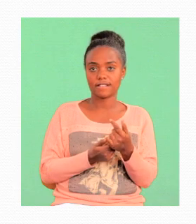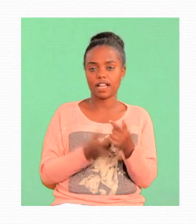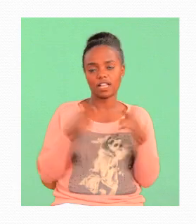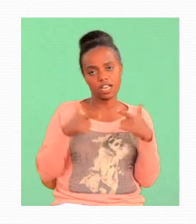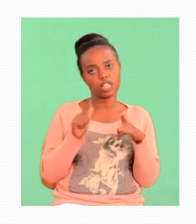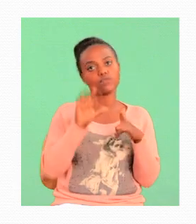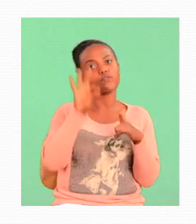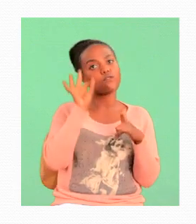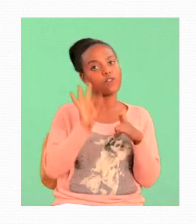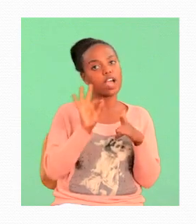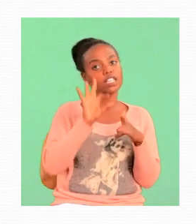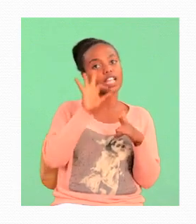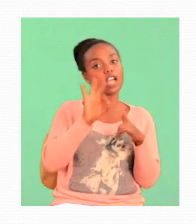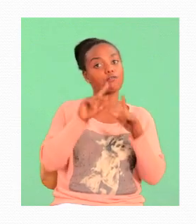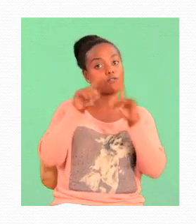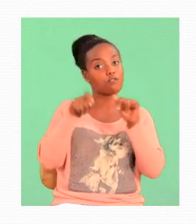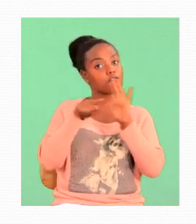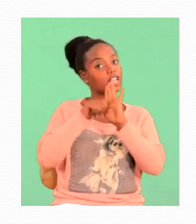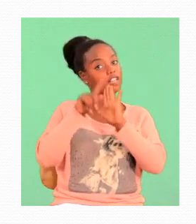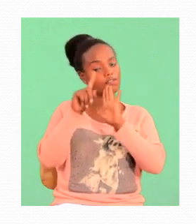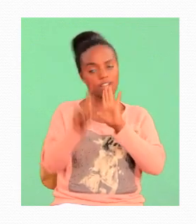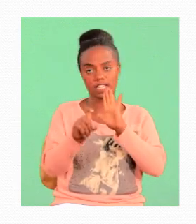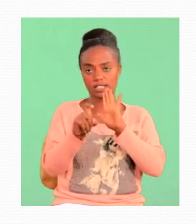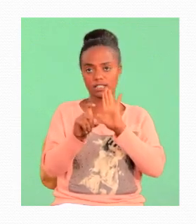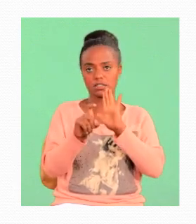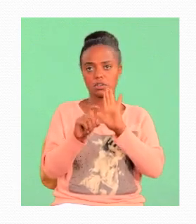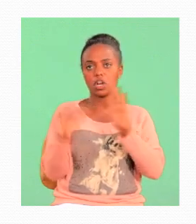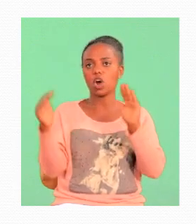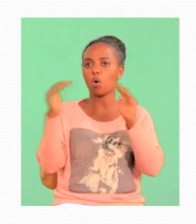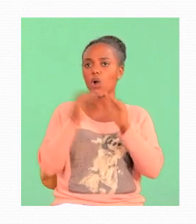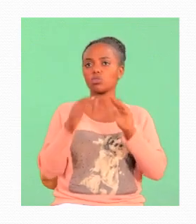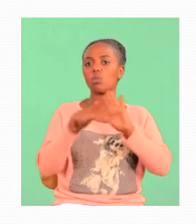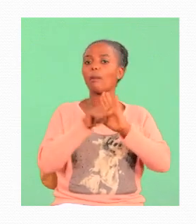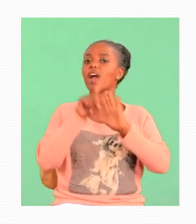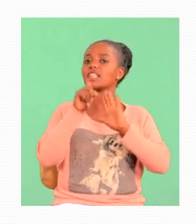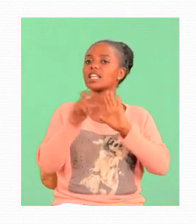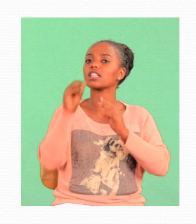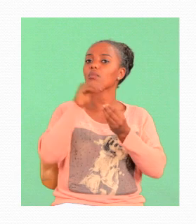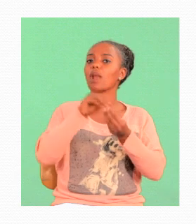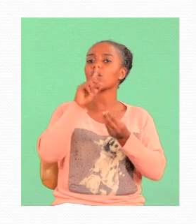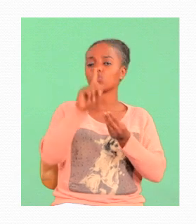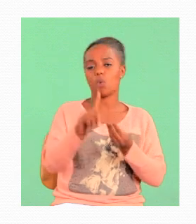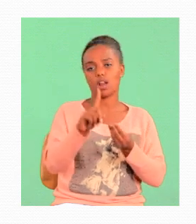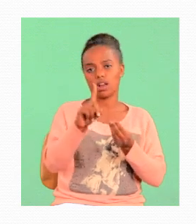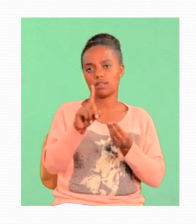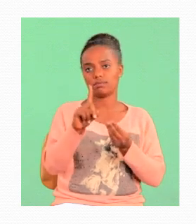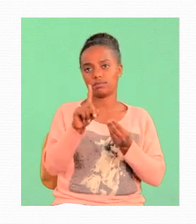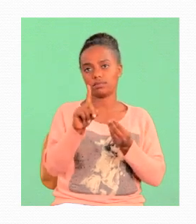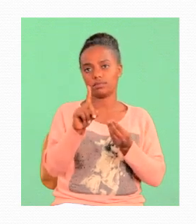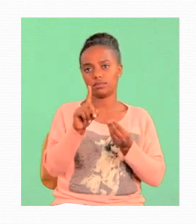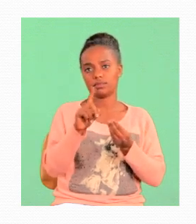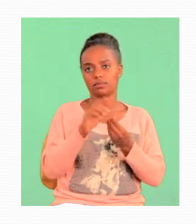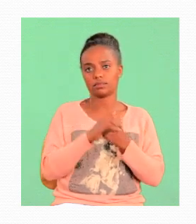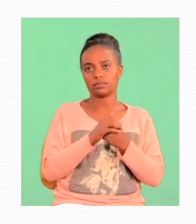let's find f of negative x will be equal to minus x plus 1.